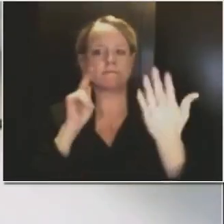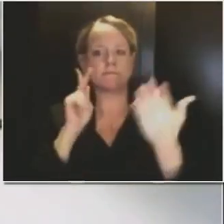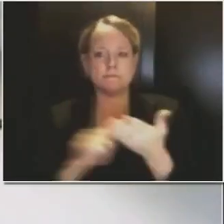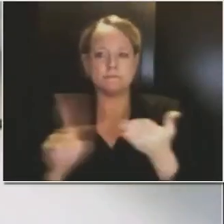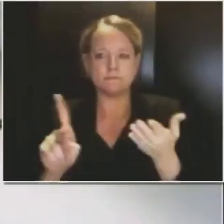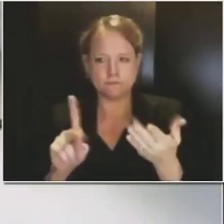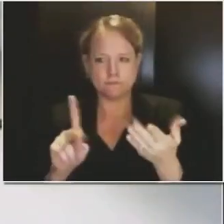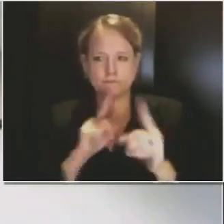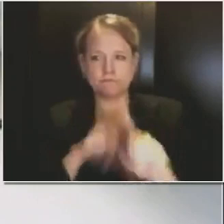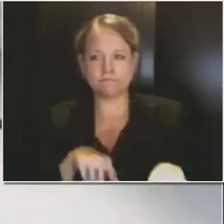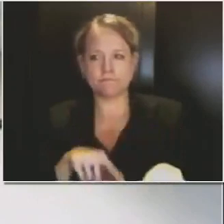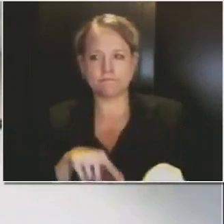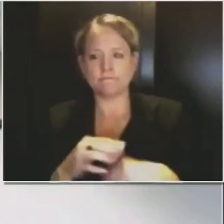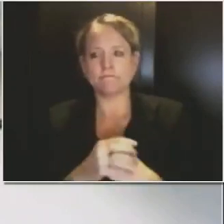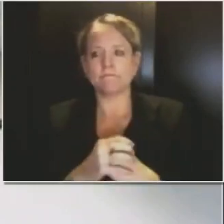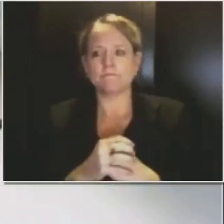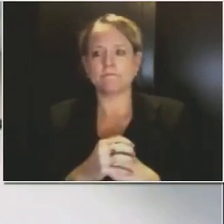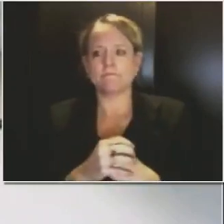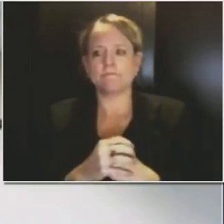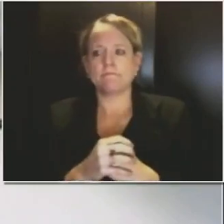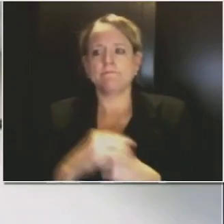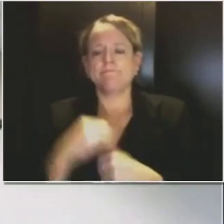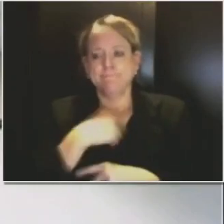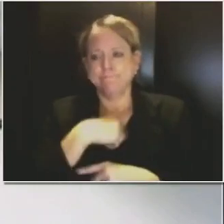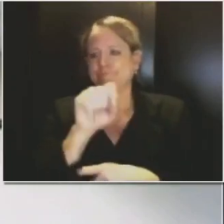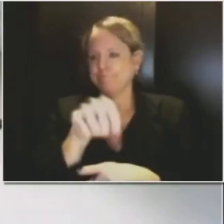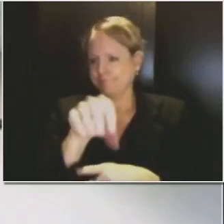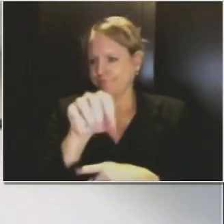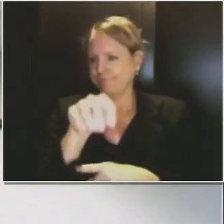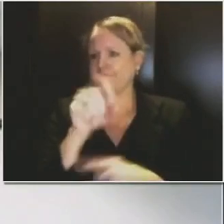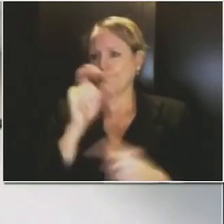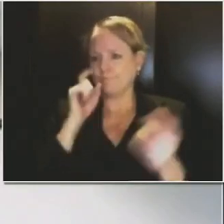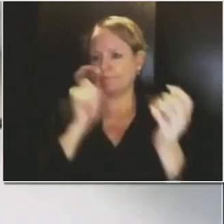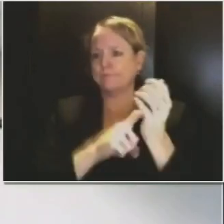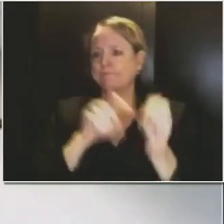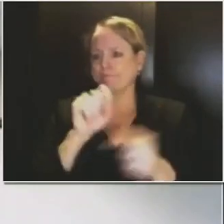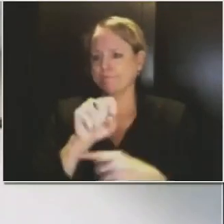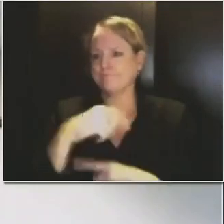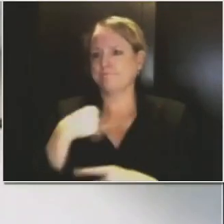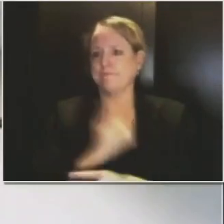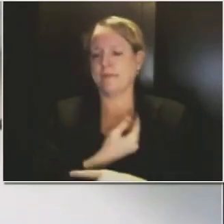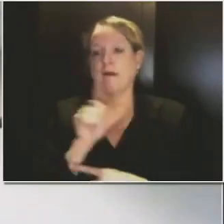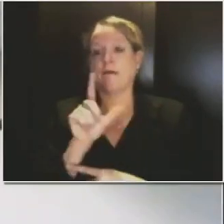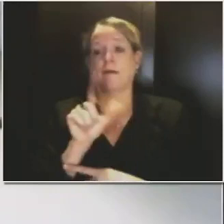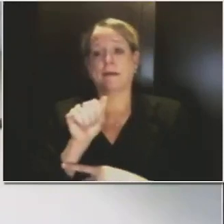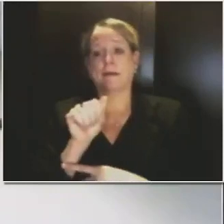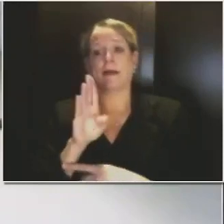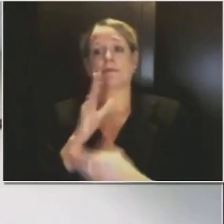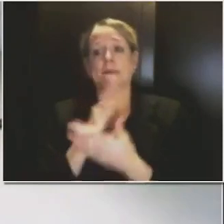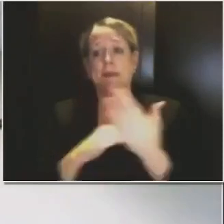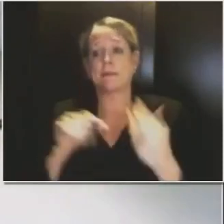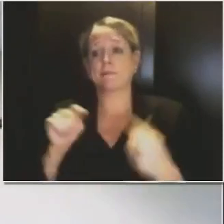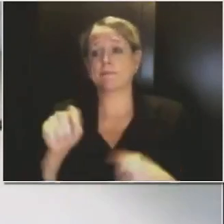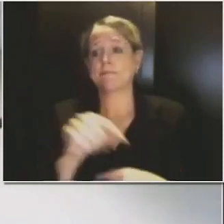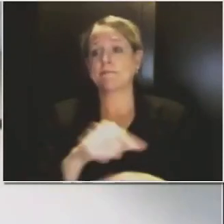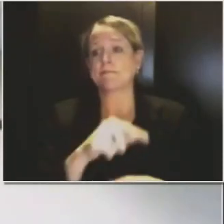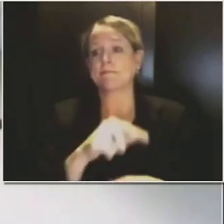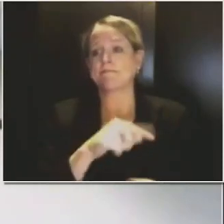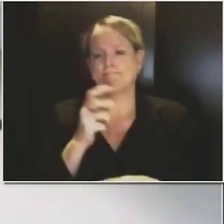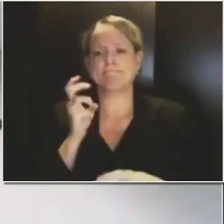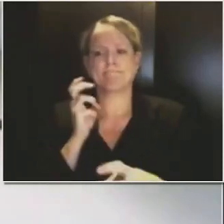reagent. Even labs like Aurora that was previously getting their reagent in good supply